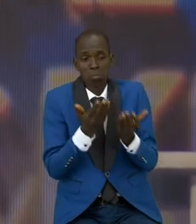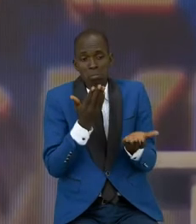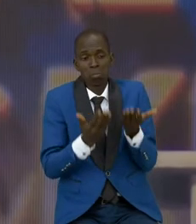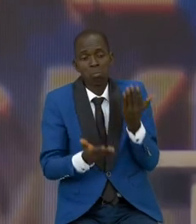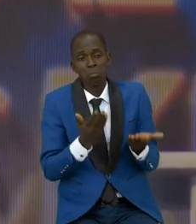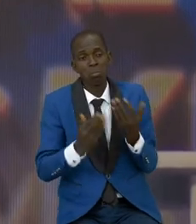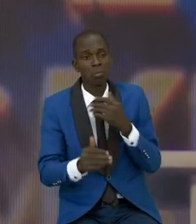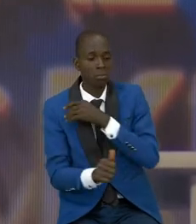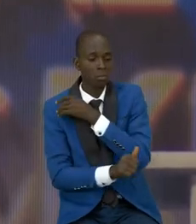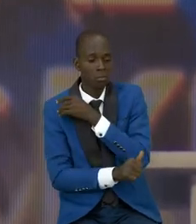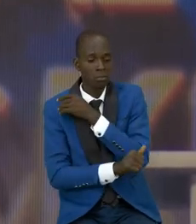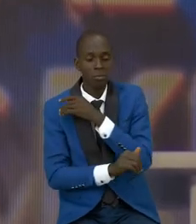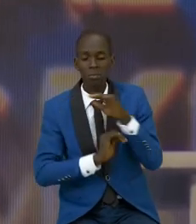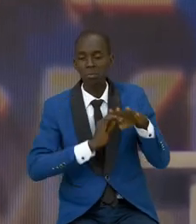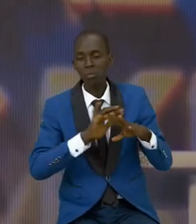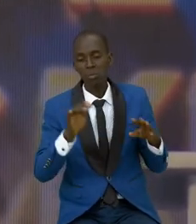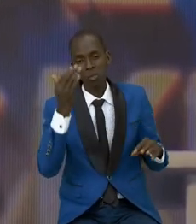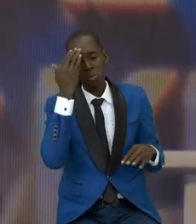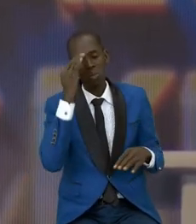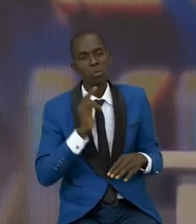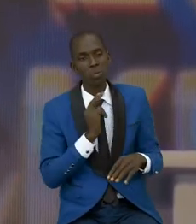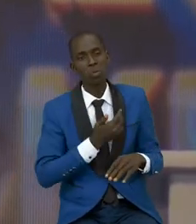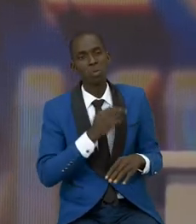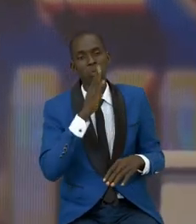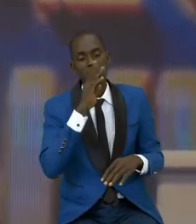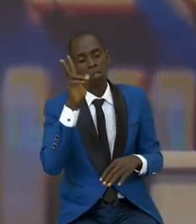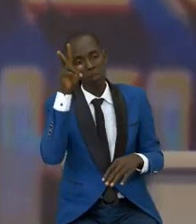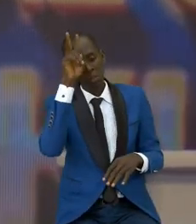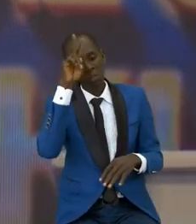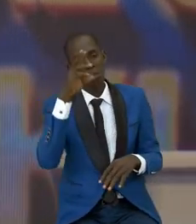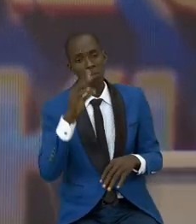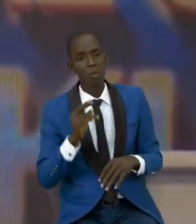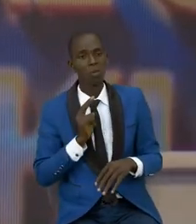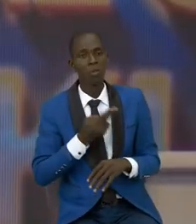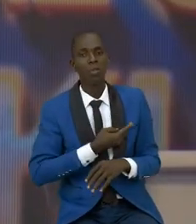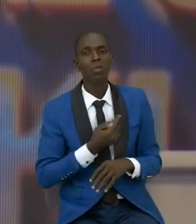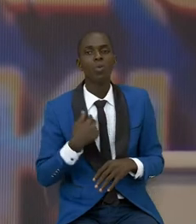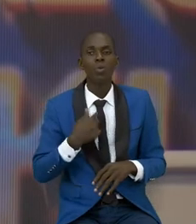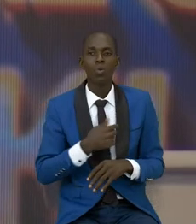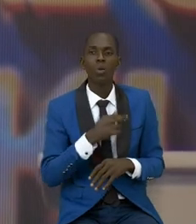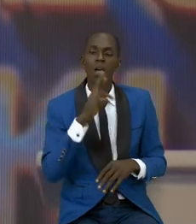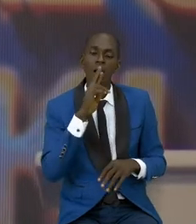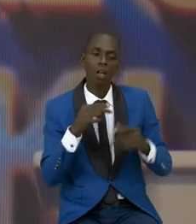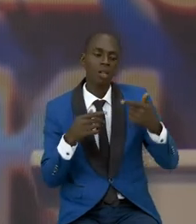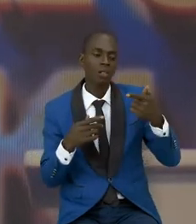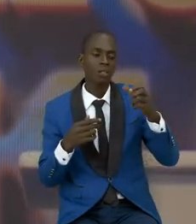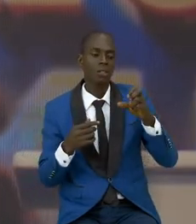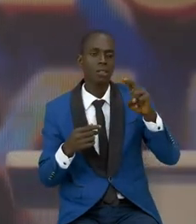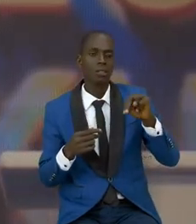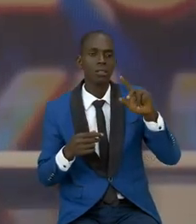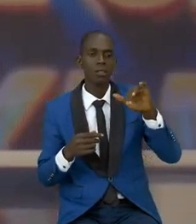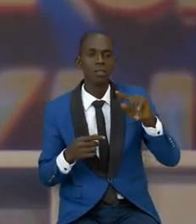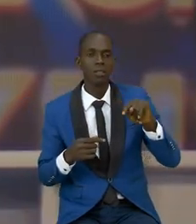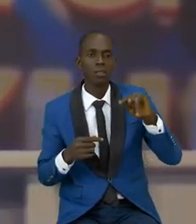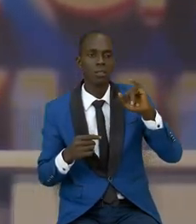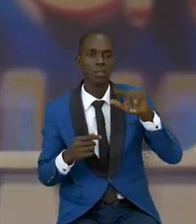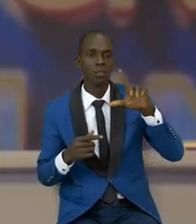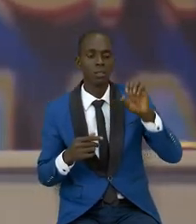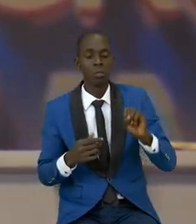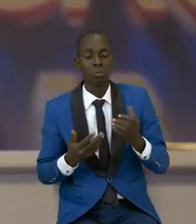be ignorant of us, we're Gentiles. Maybe we're Africans,